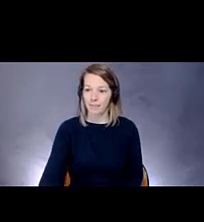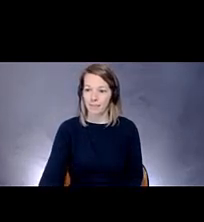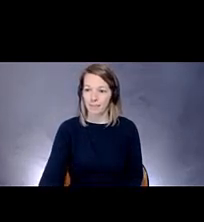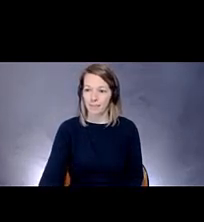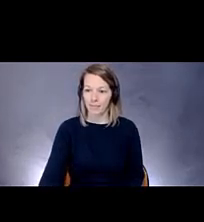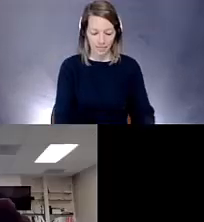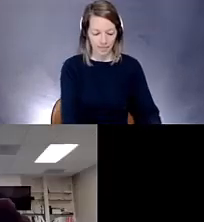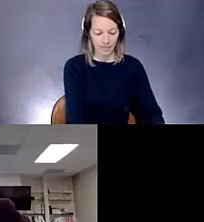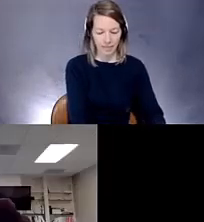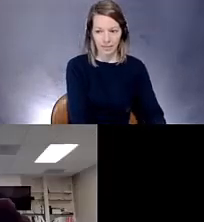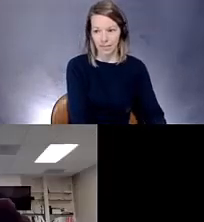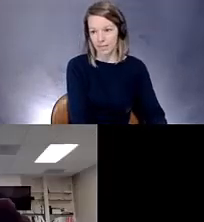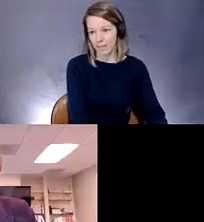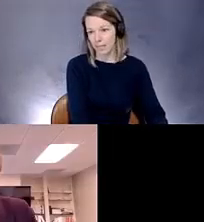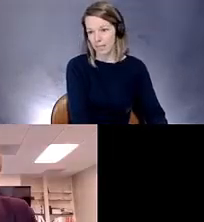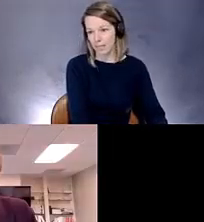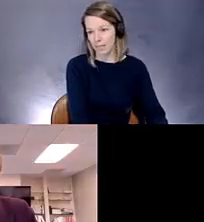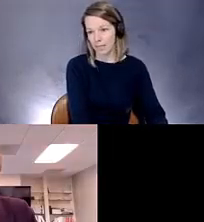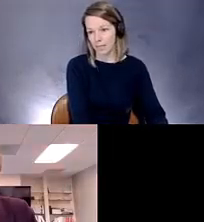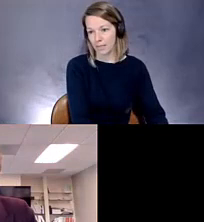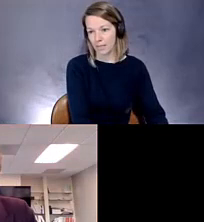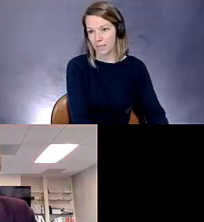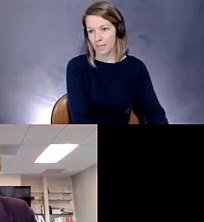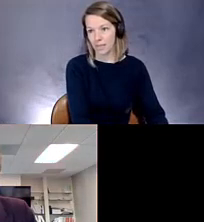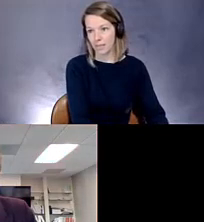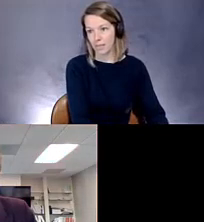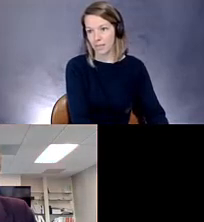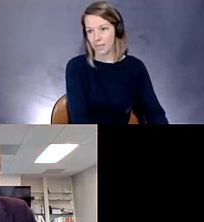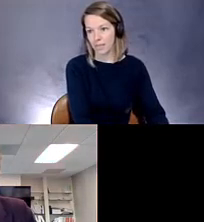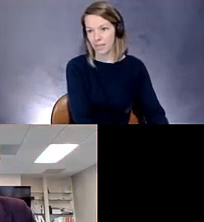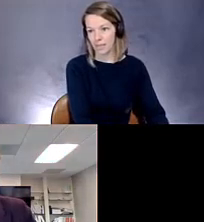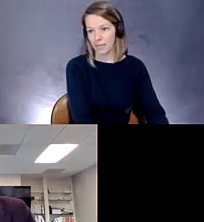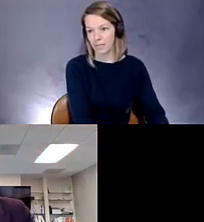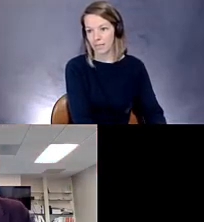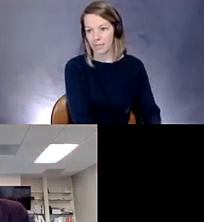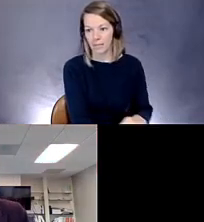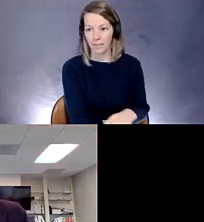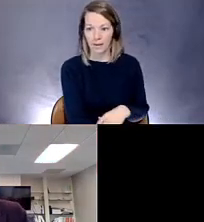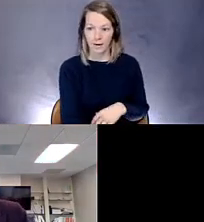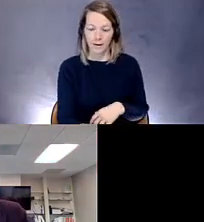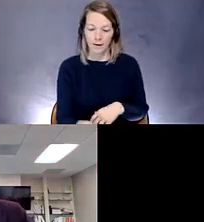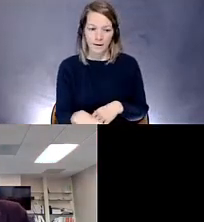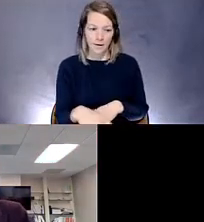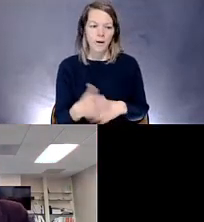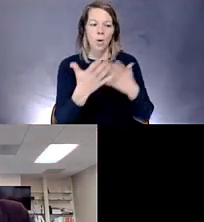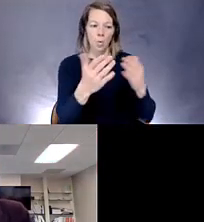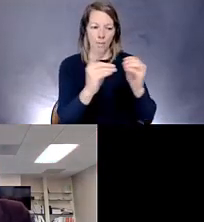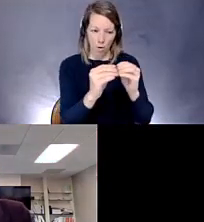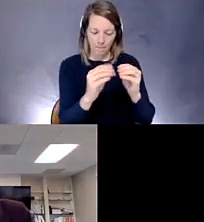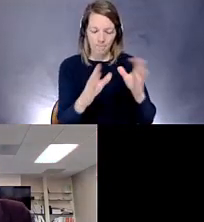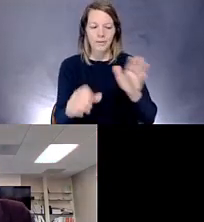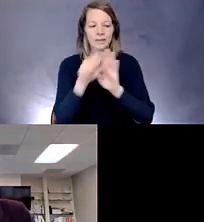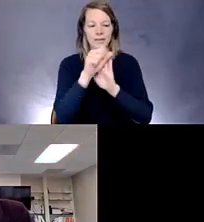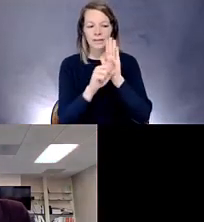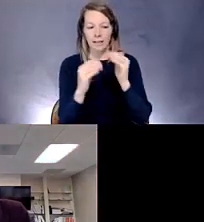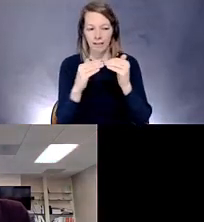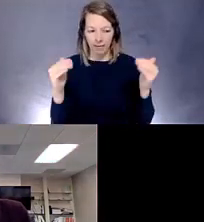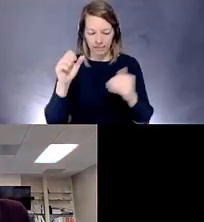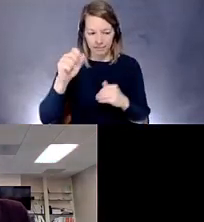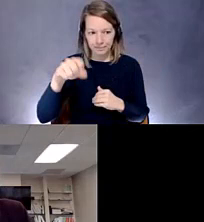there another slide? Yeah, I'm sorry. One more thing. What's going on at the state level? So there are